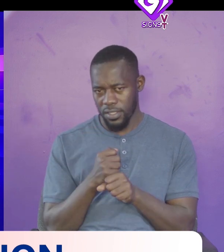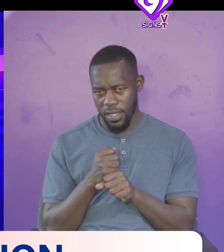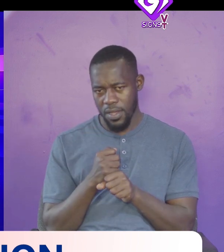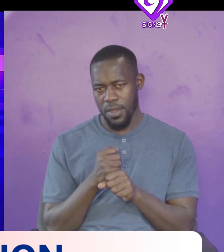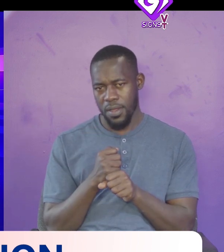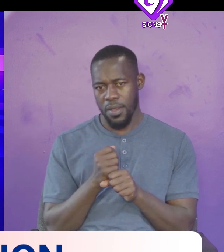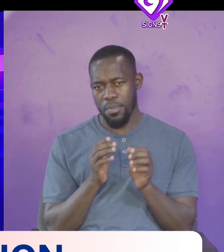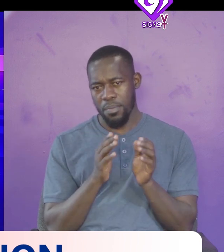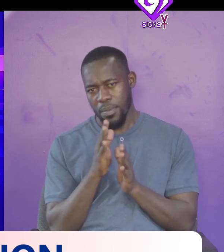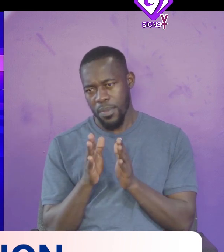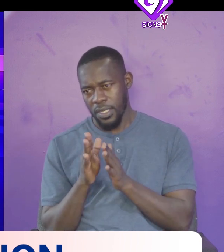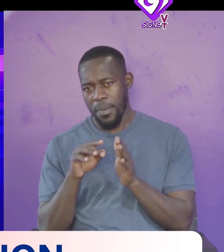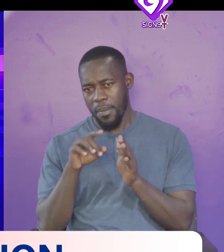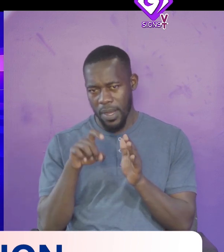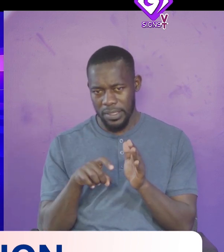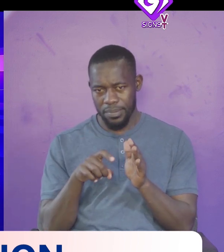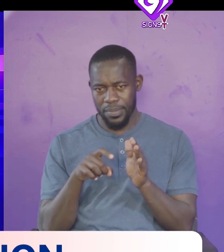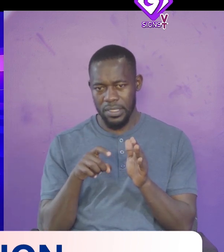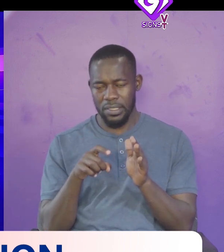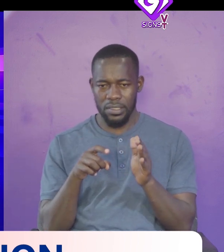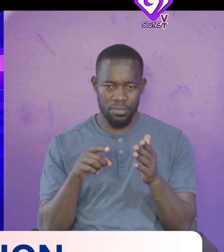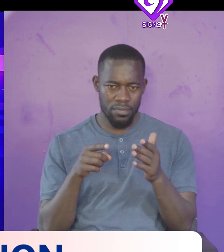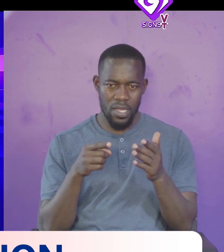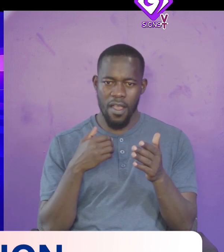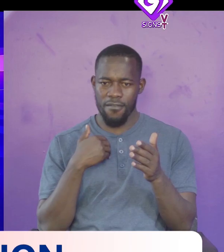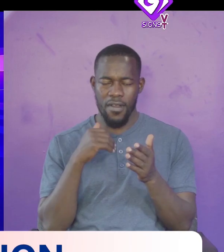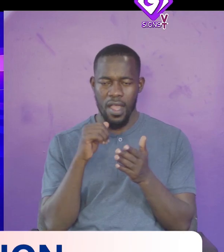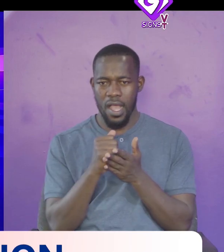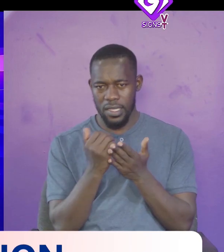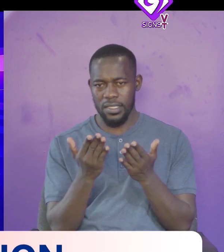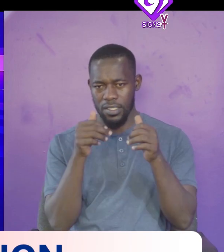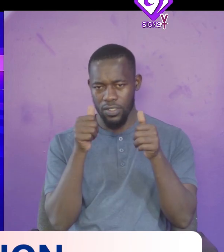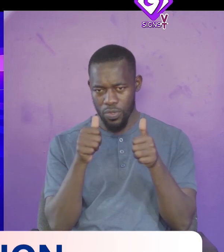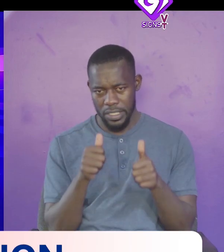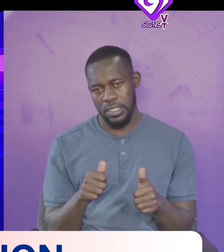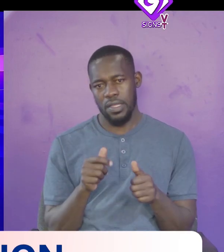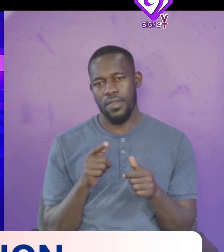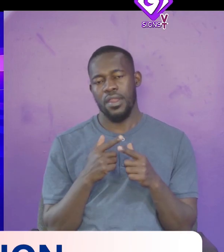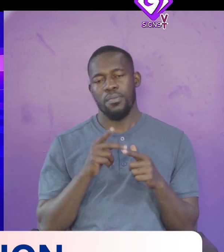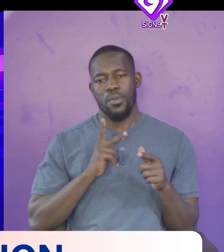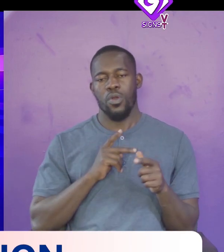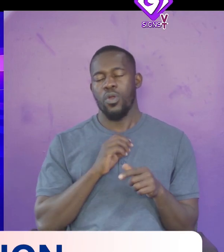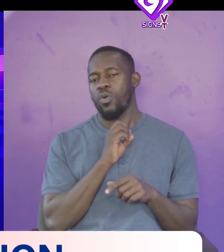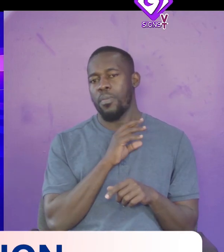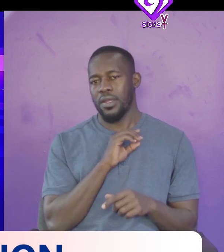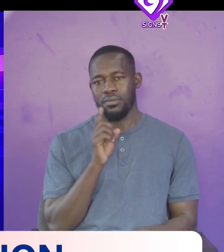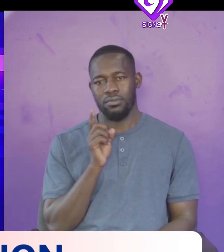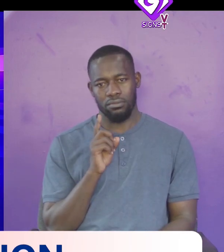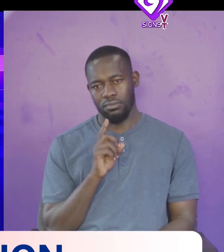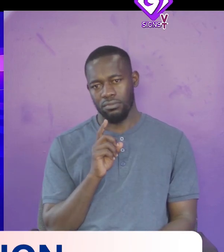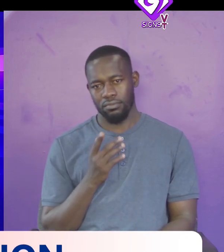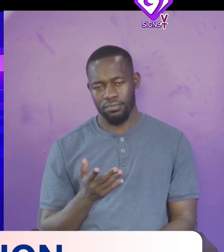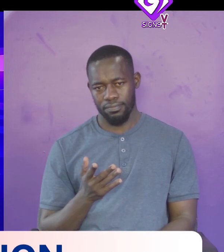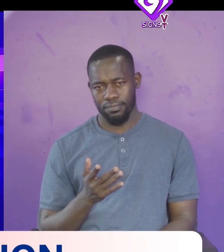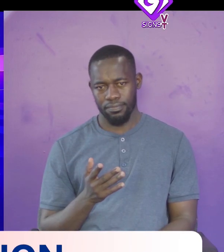now has to be gazetted, Jonah, so that we can have that gazette notice, so that people don't say they were prepared and it's just stories we are being